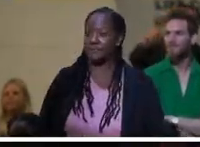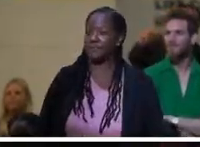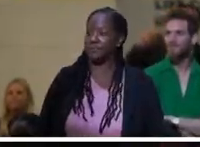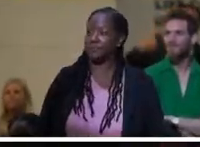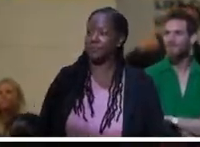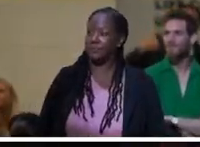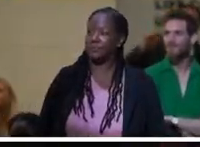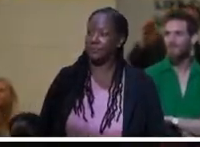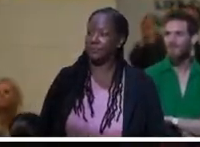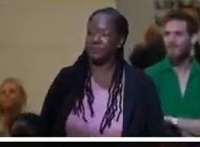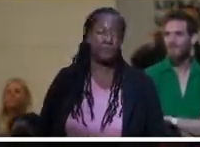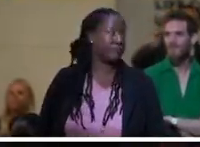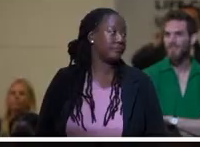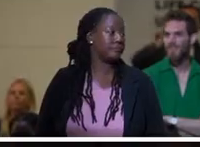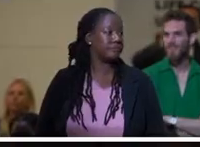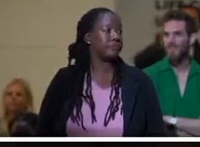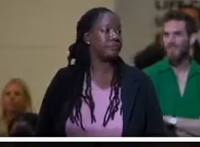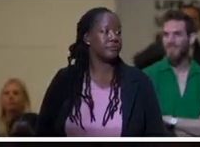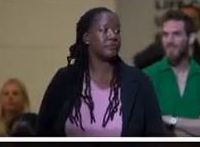Different use of shape. Yes.